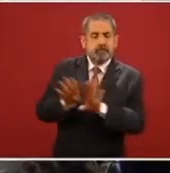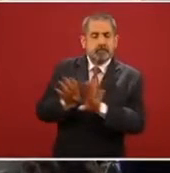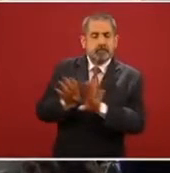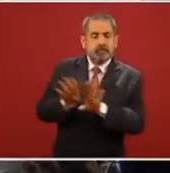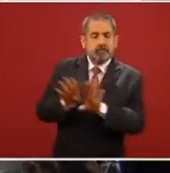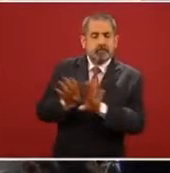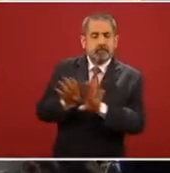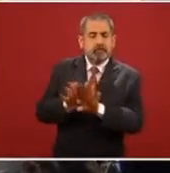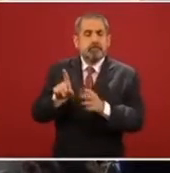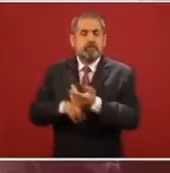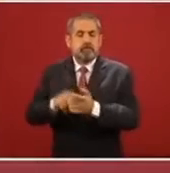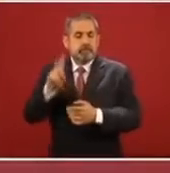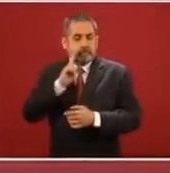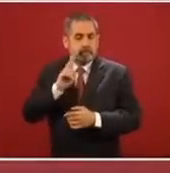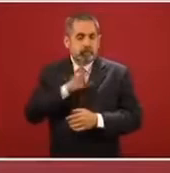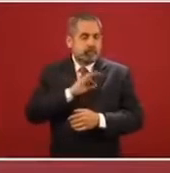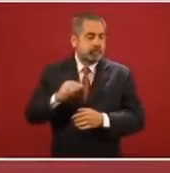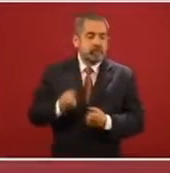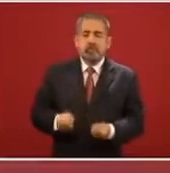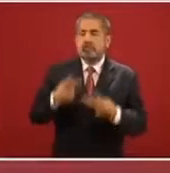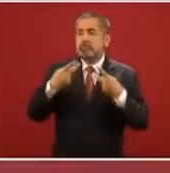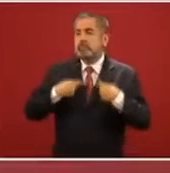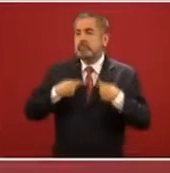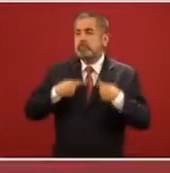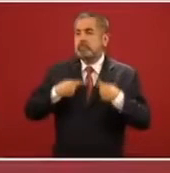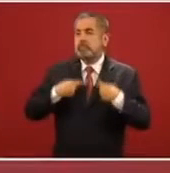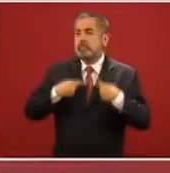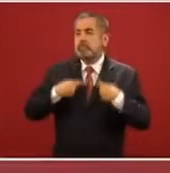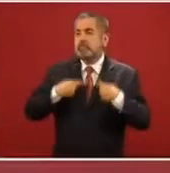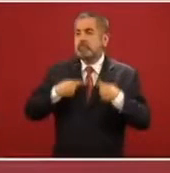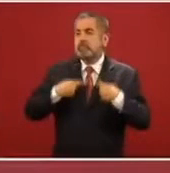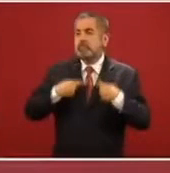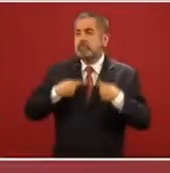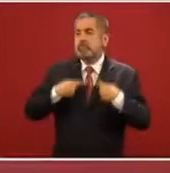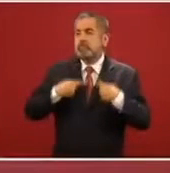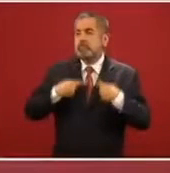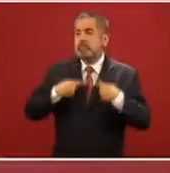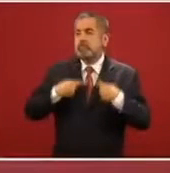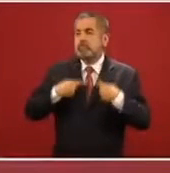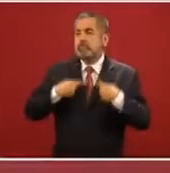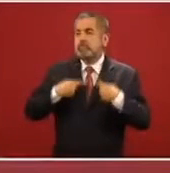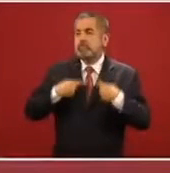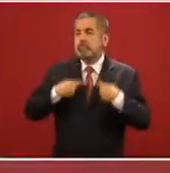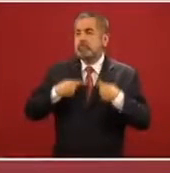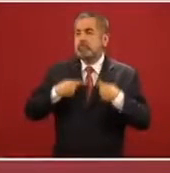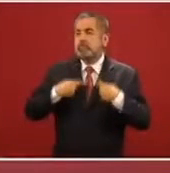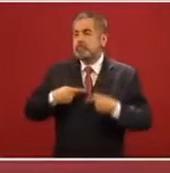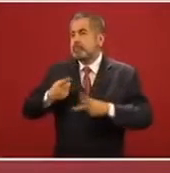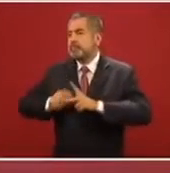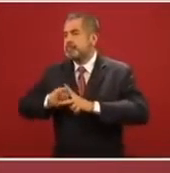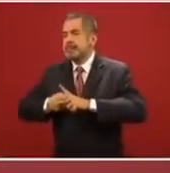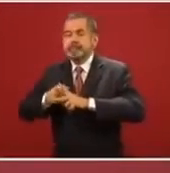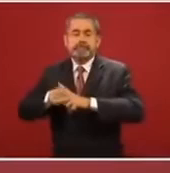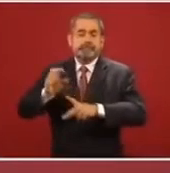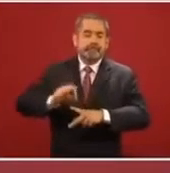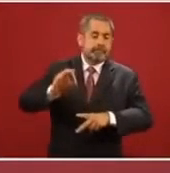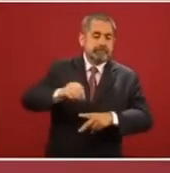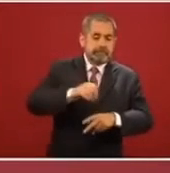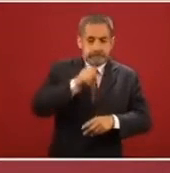enormous proportion enorme porcentaje de personas and the enormous percentage of people que